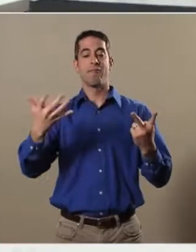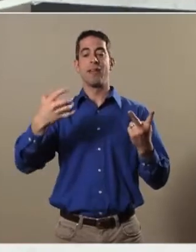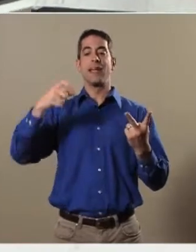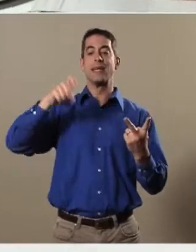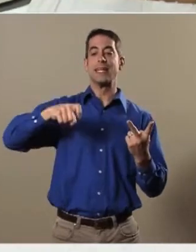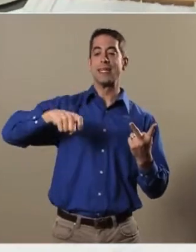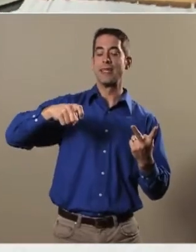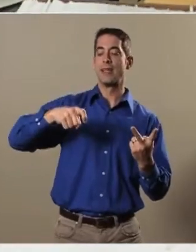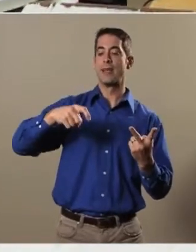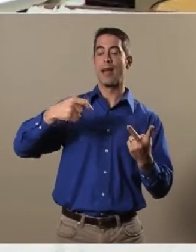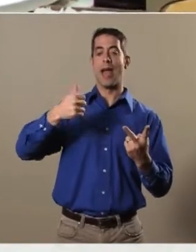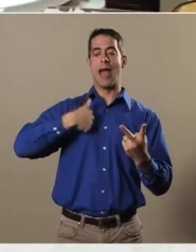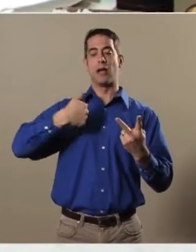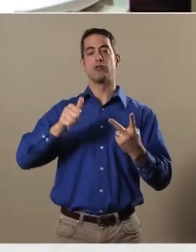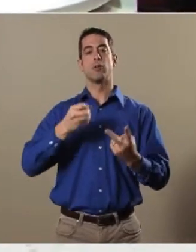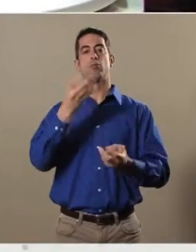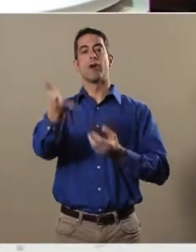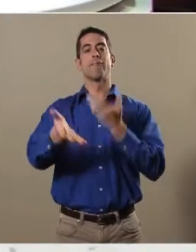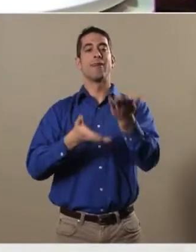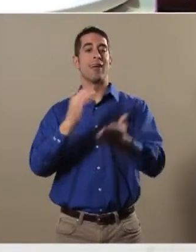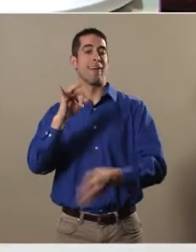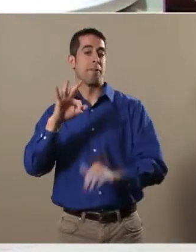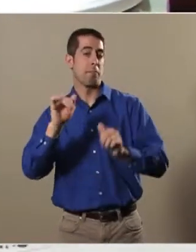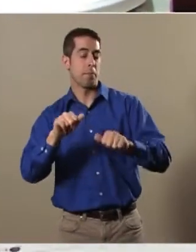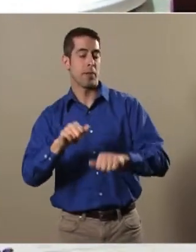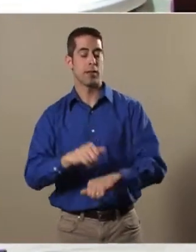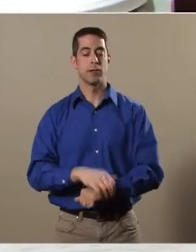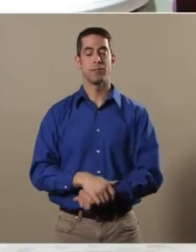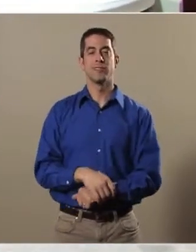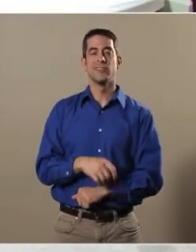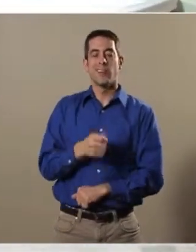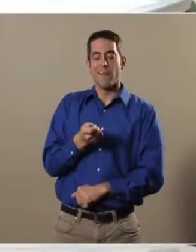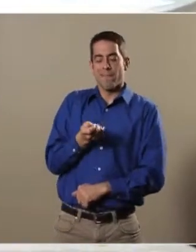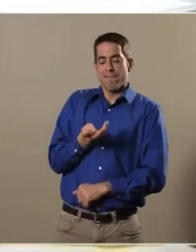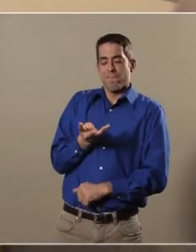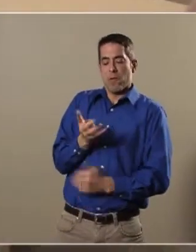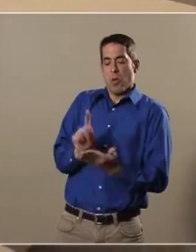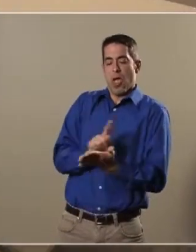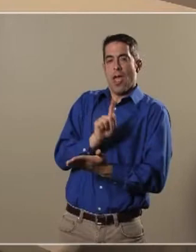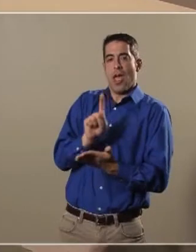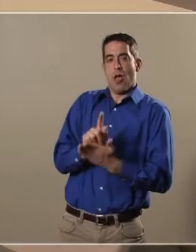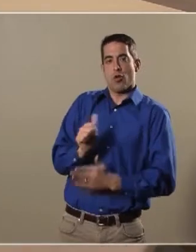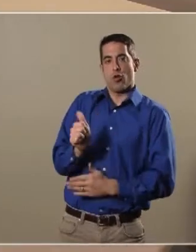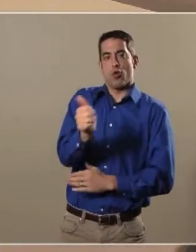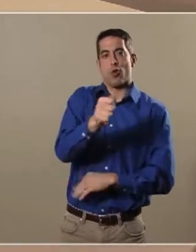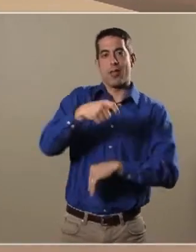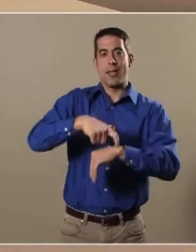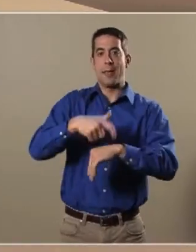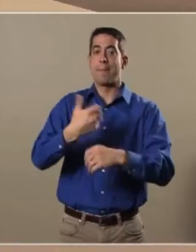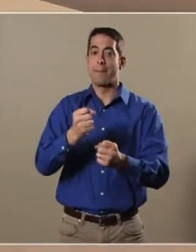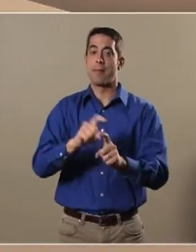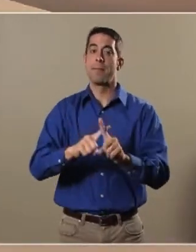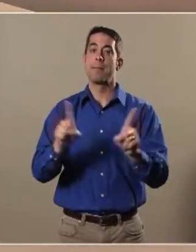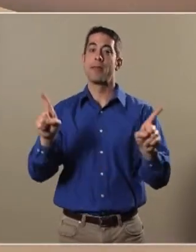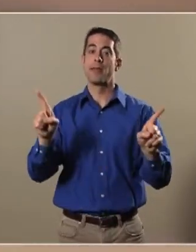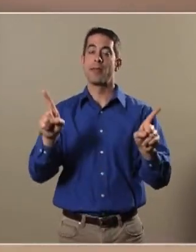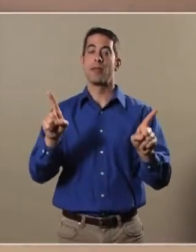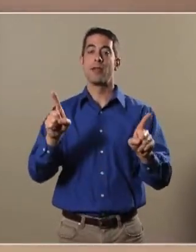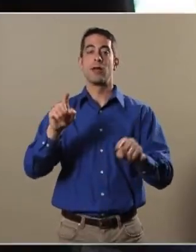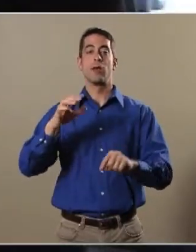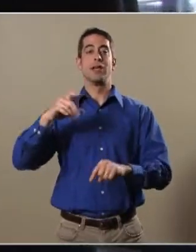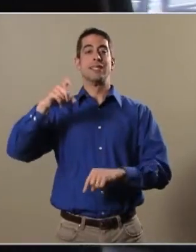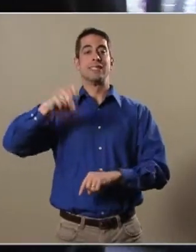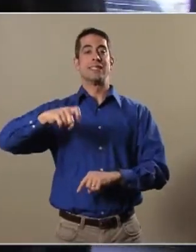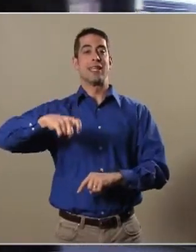Just a few hours of your time can make a difference. Volunteers are needed in the office as home visitors with preschool vision